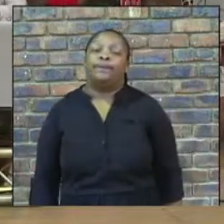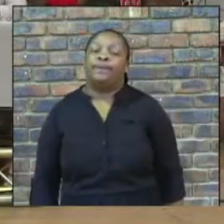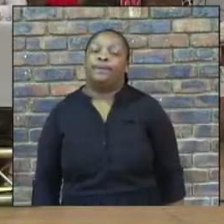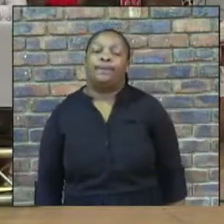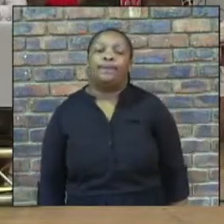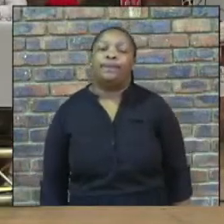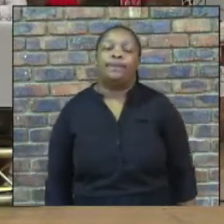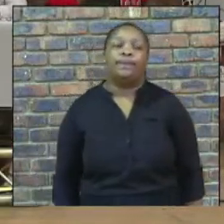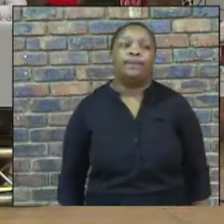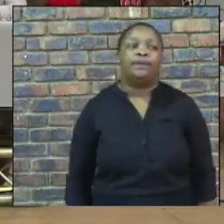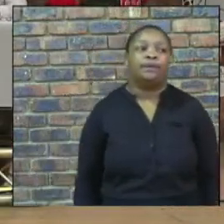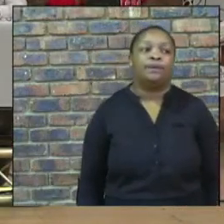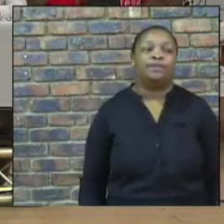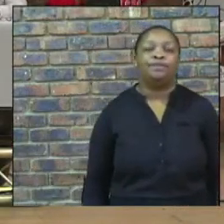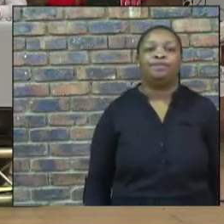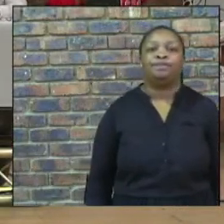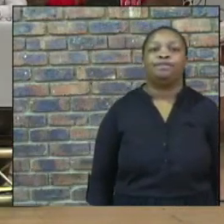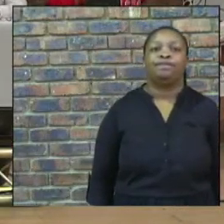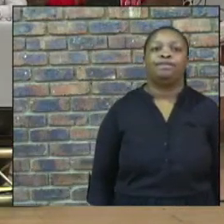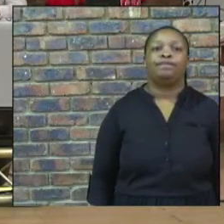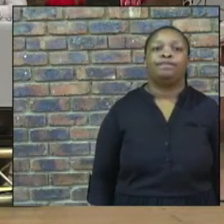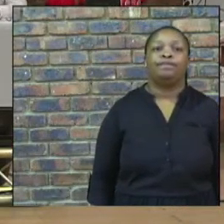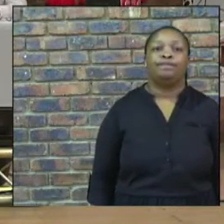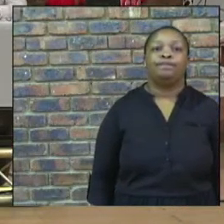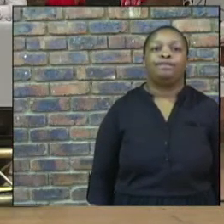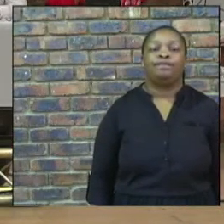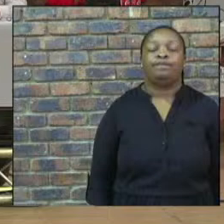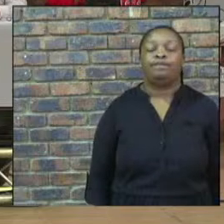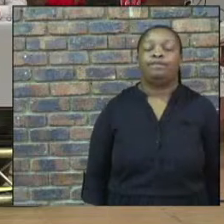All right, let's take the last one.